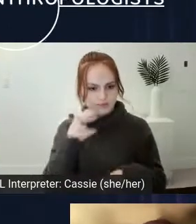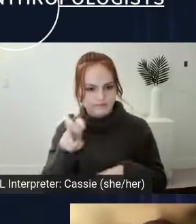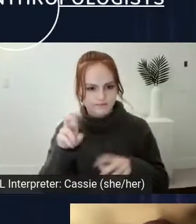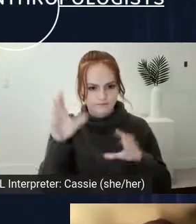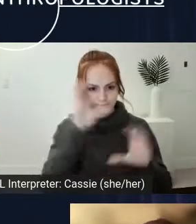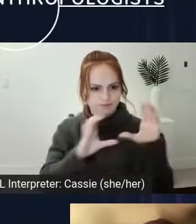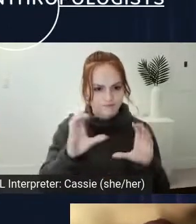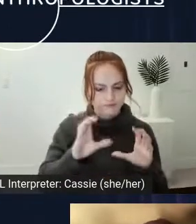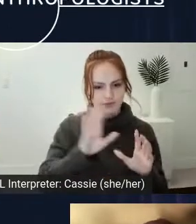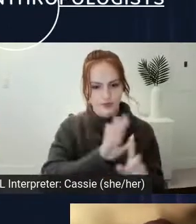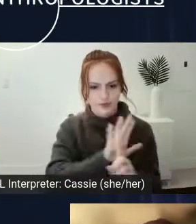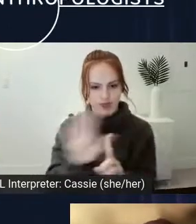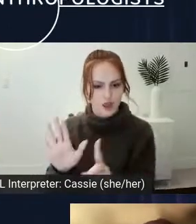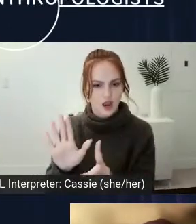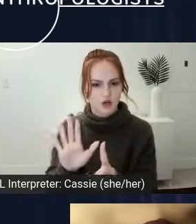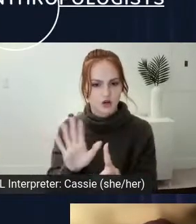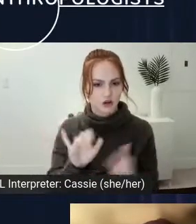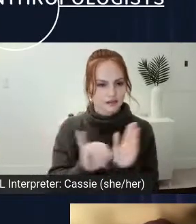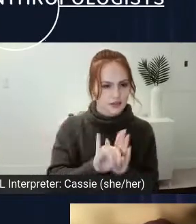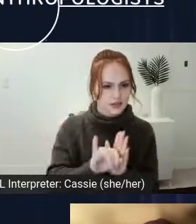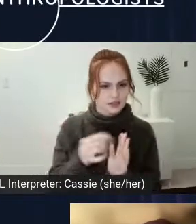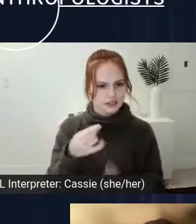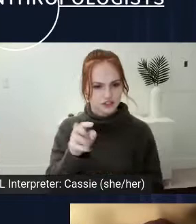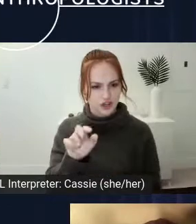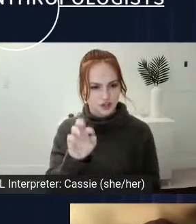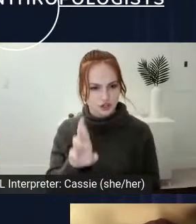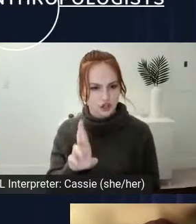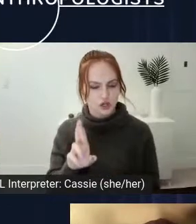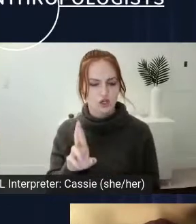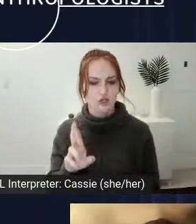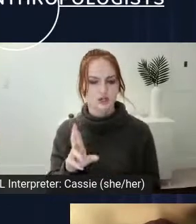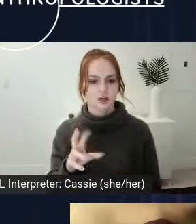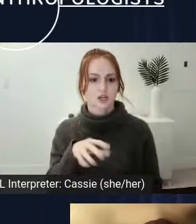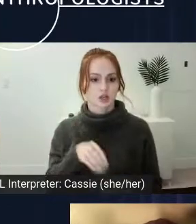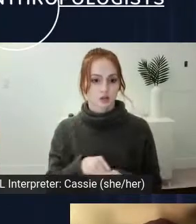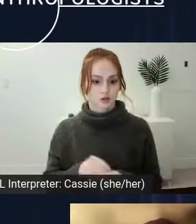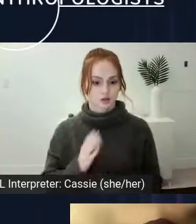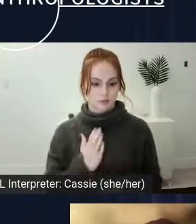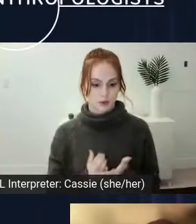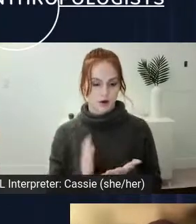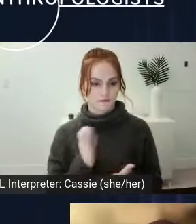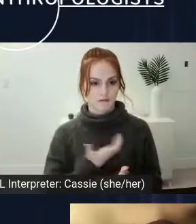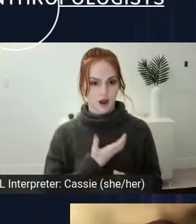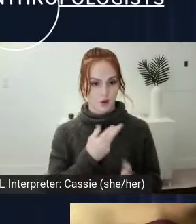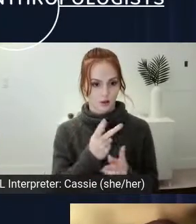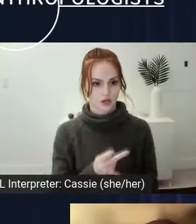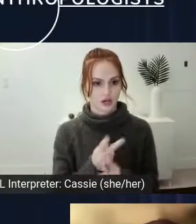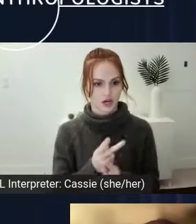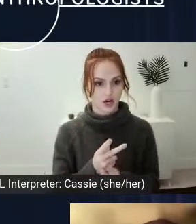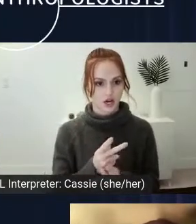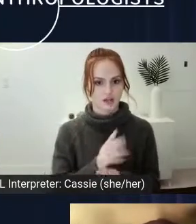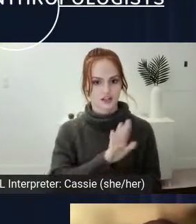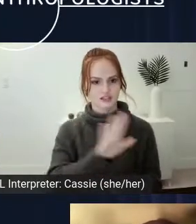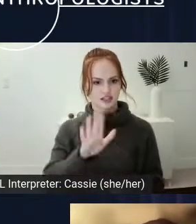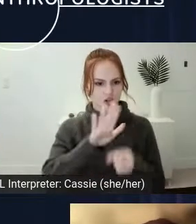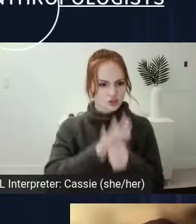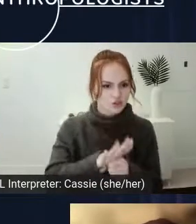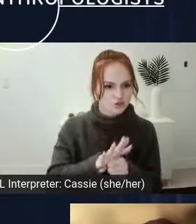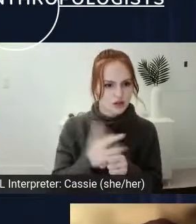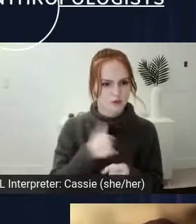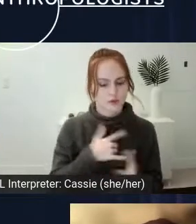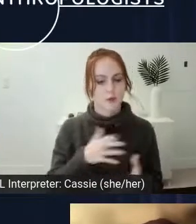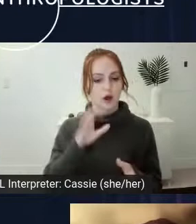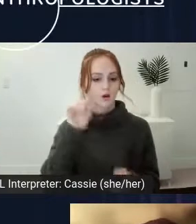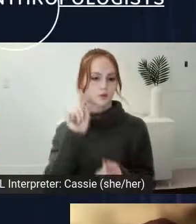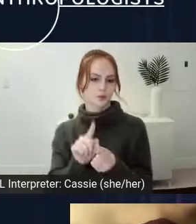might, you know, part of gender affirming care is to decrease distress that people have, you